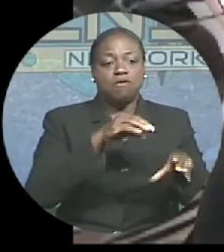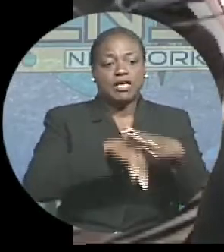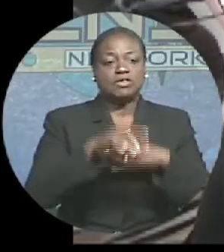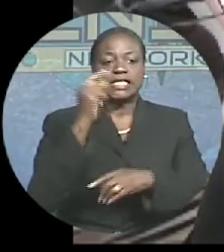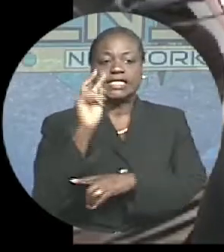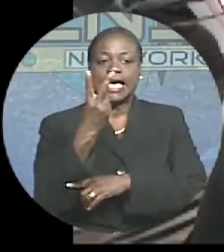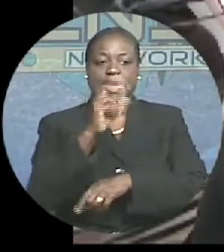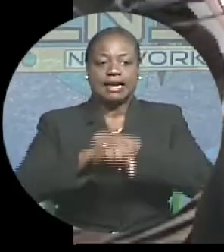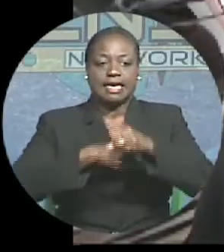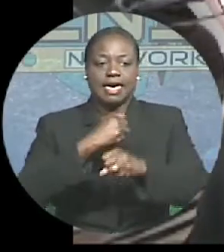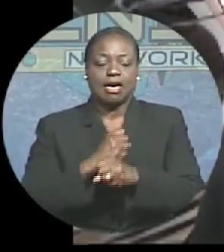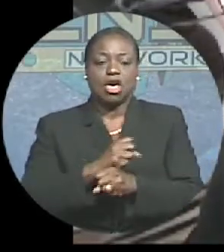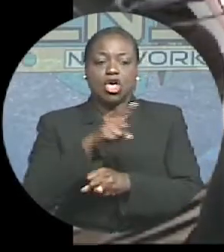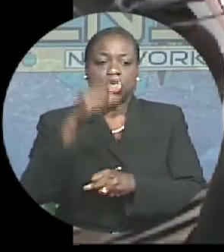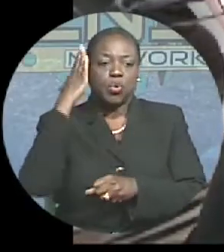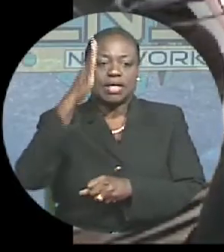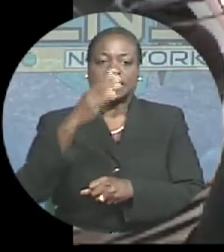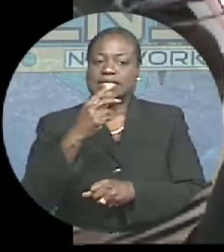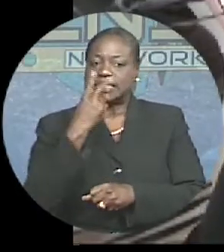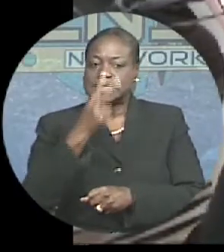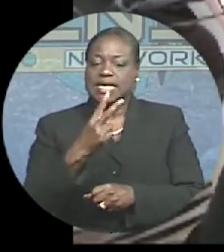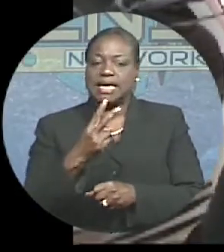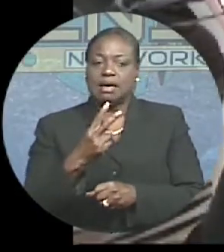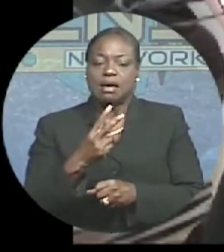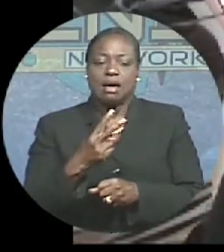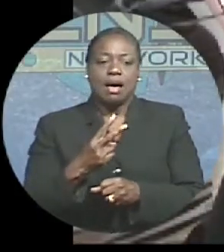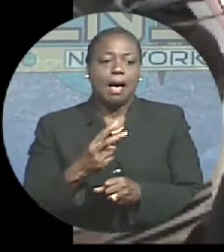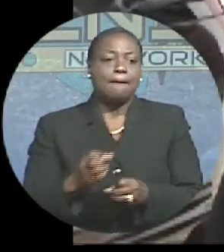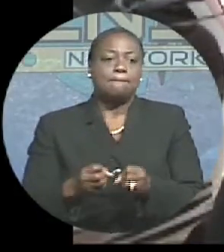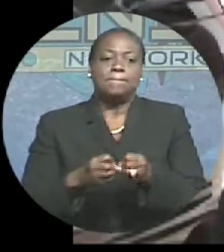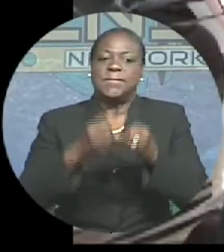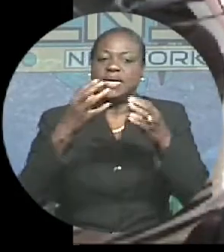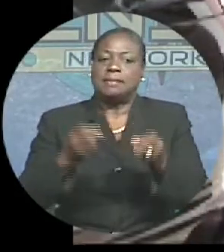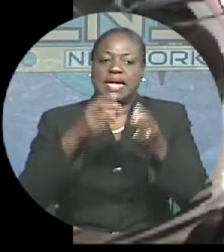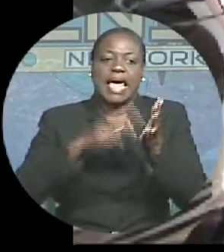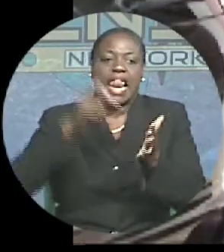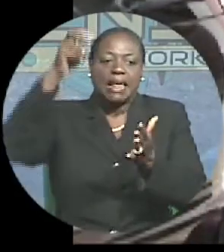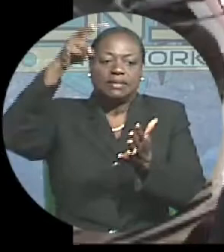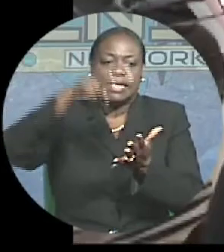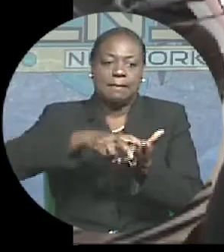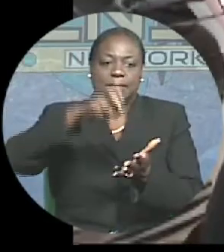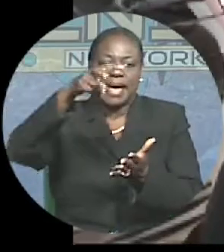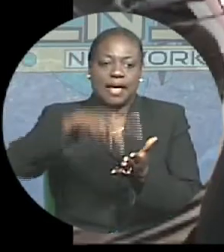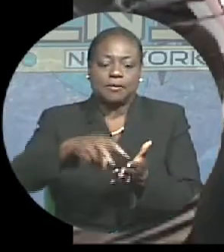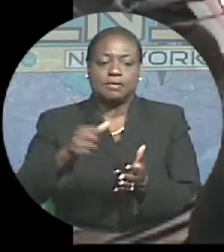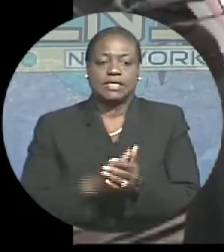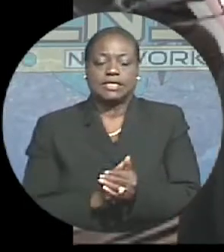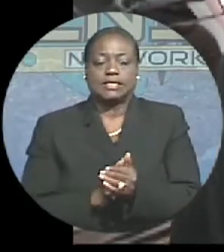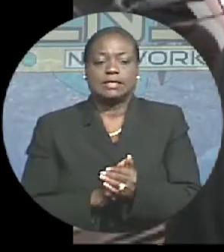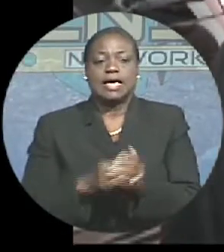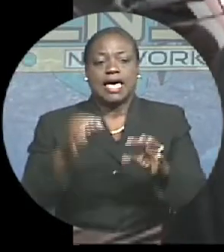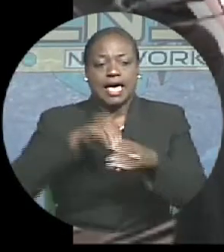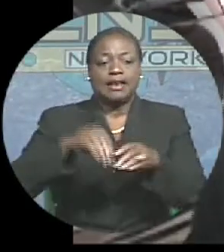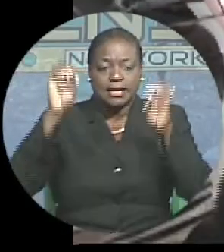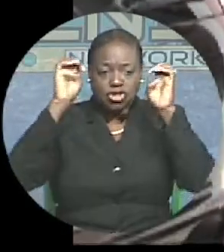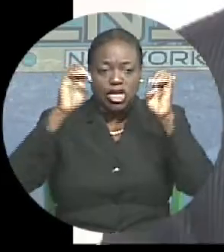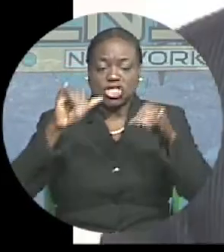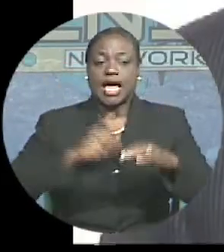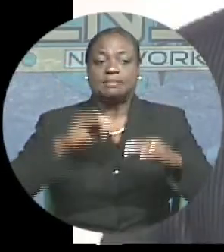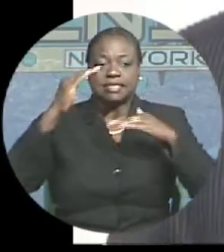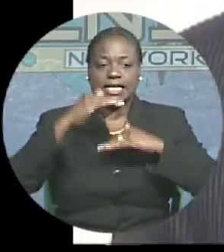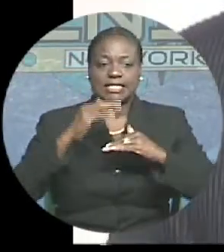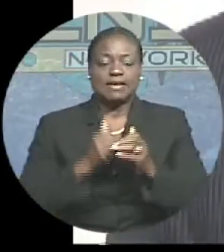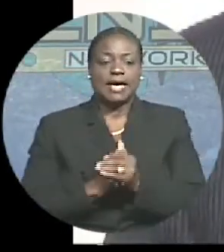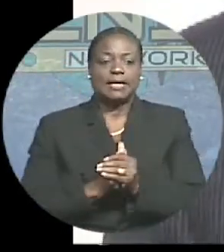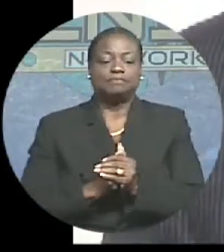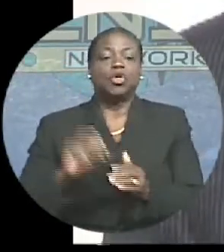that you're going to see tremendous leaps and bounds as far as our progress is concerned in education. So I'm very satisfied.